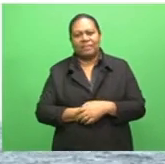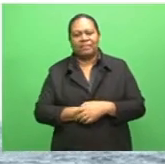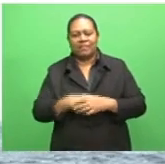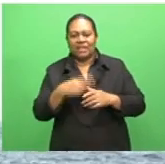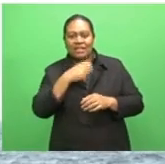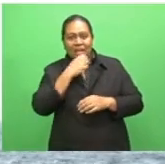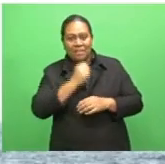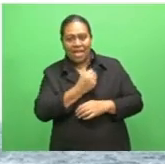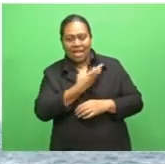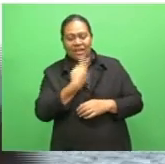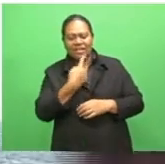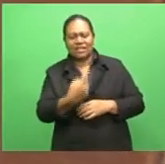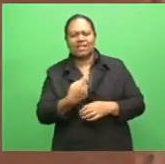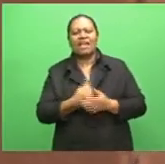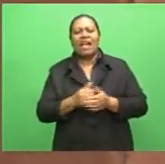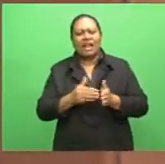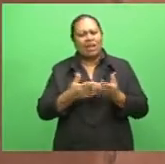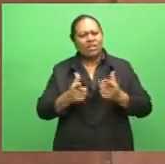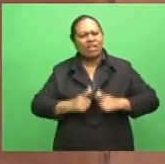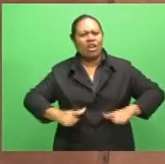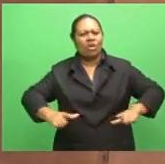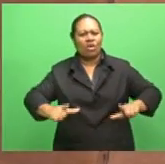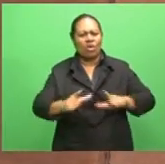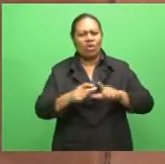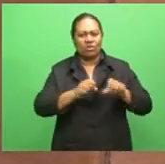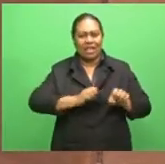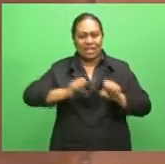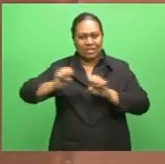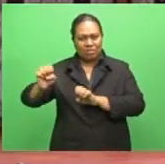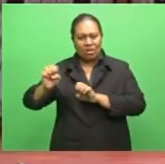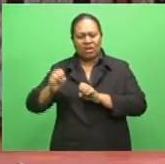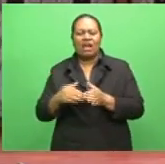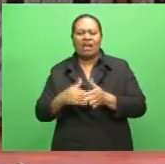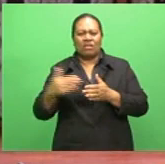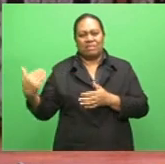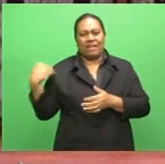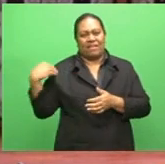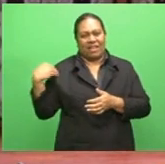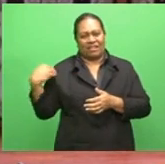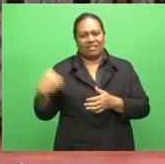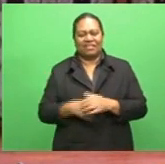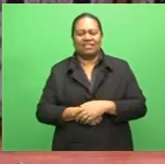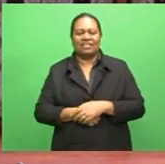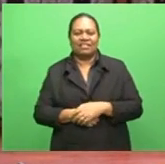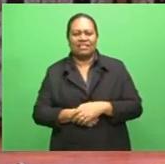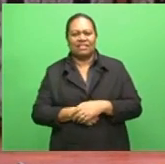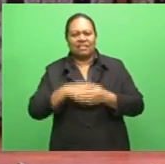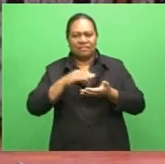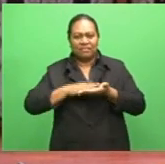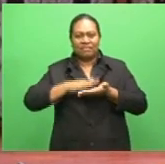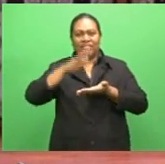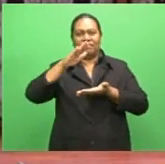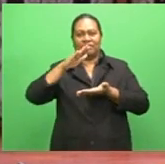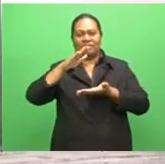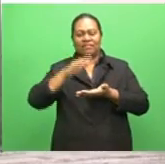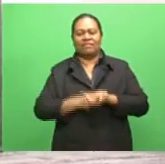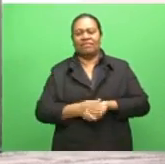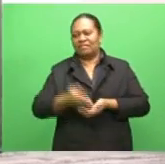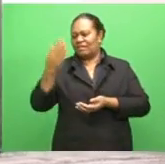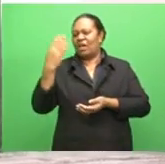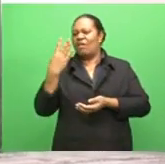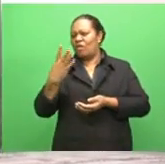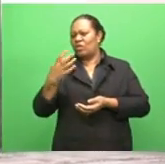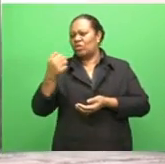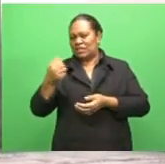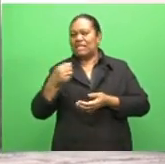Janif says neither the local nor the export markets have been affected. There has been an increase in the last 4 to 6